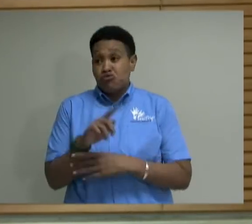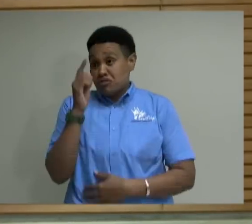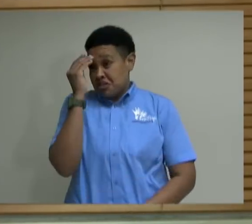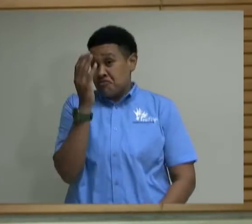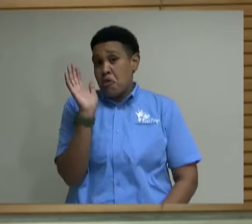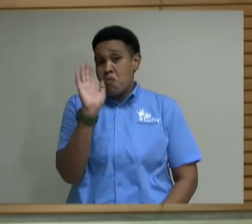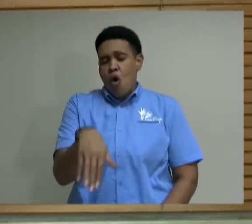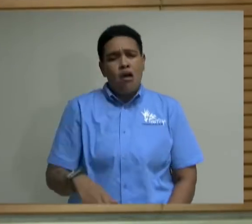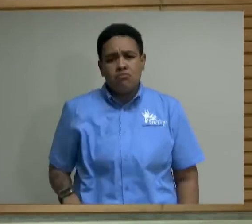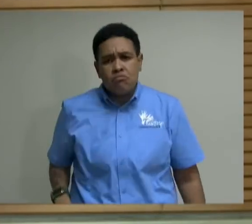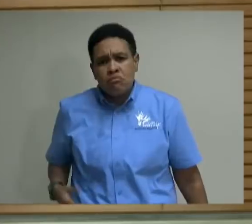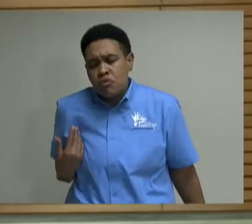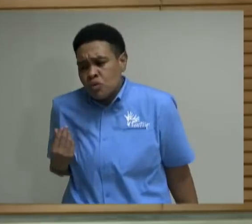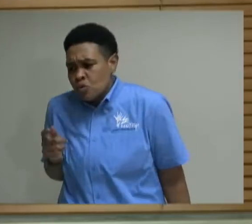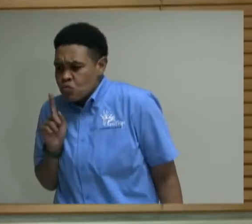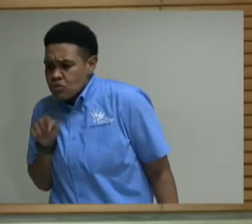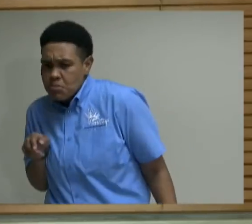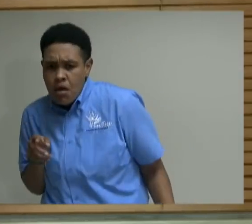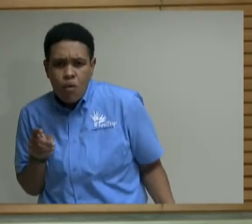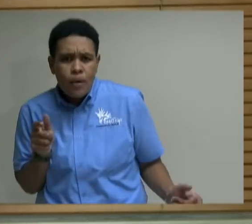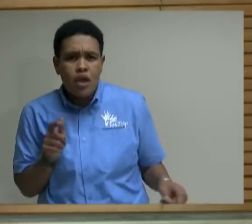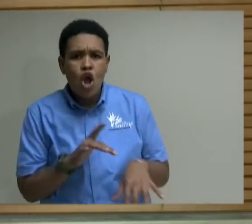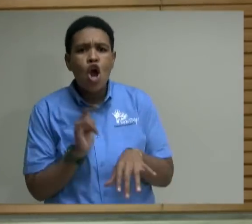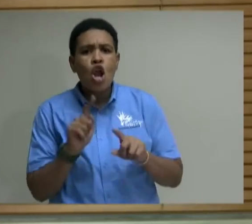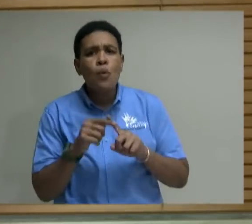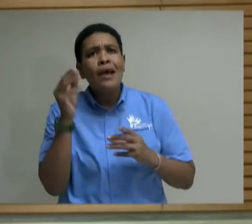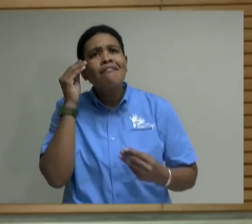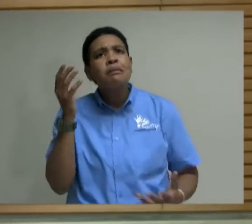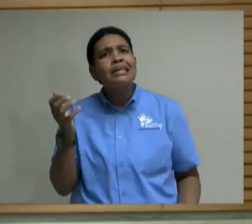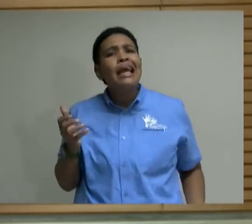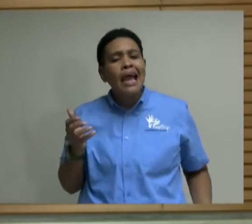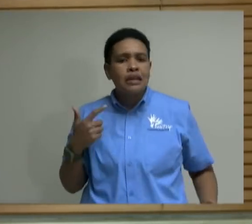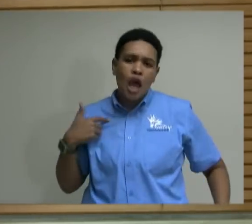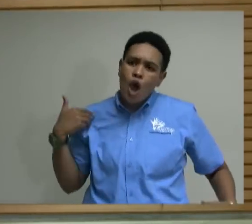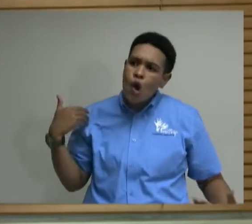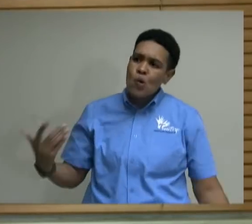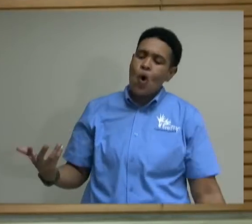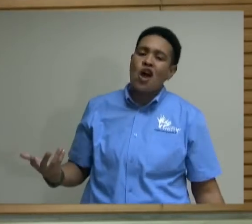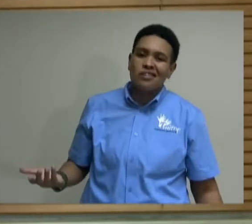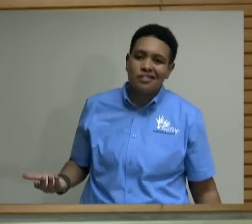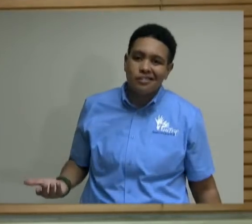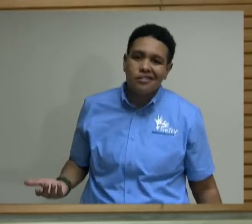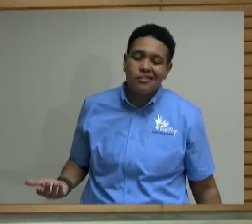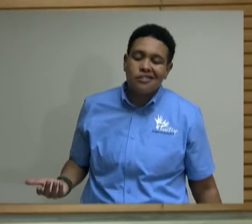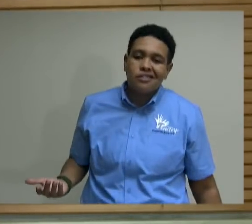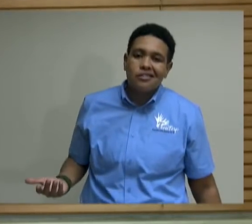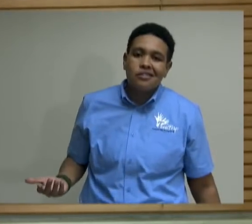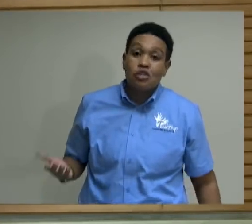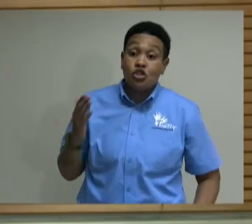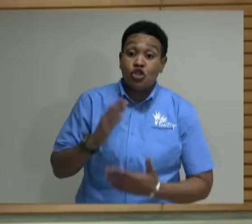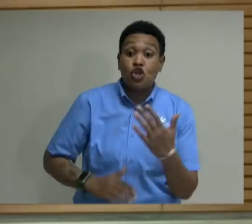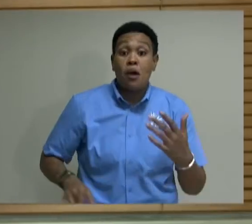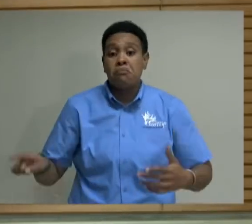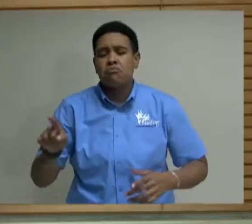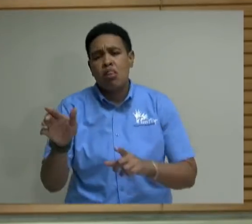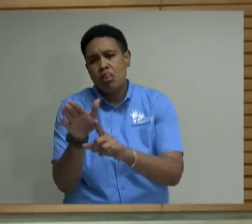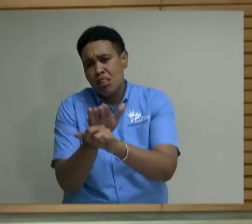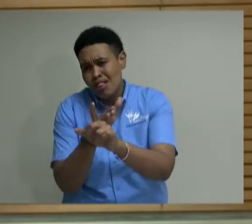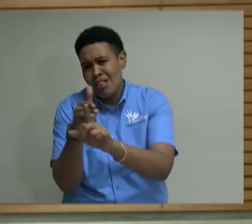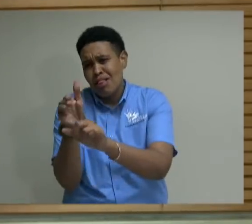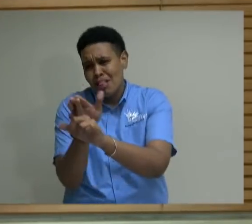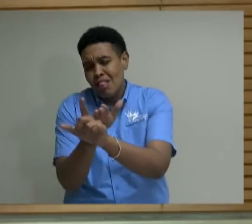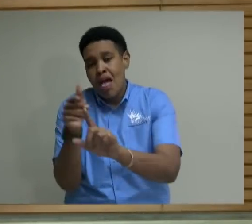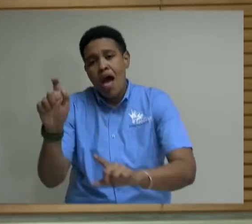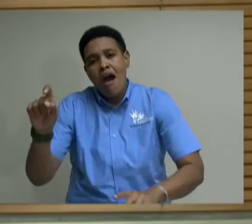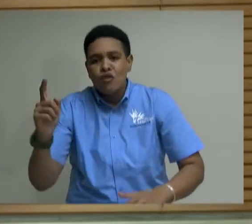is respond early whenever we get information and go and insist. There are some gentle persuasion that we have to use,